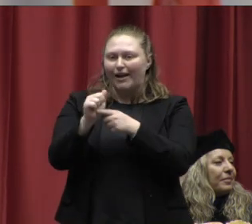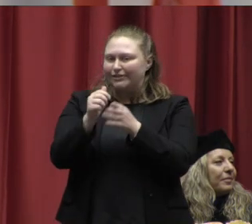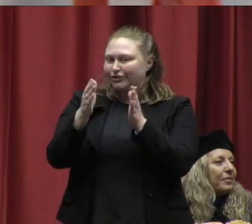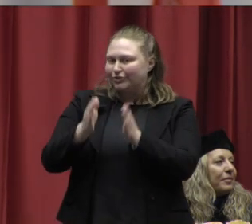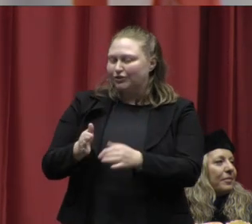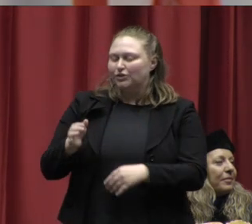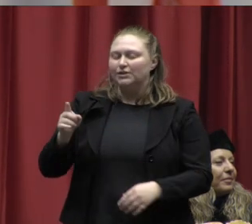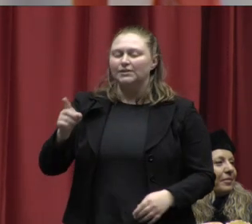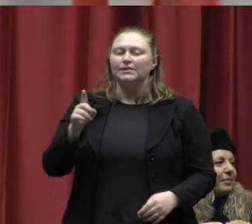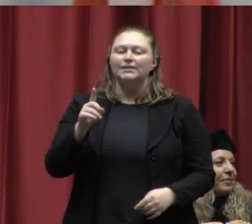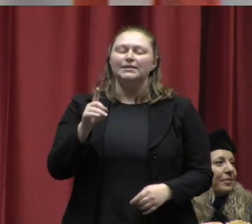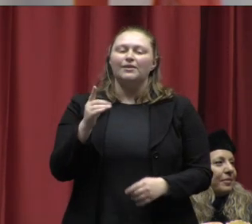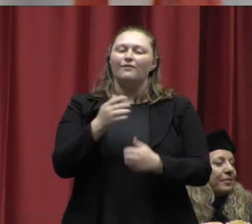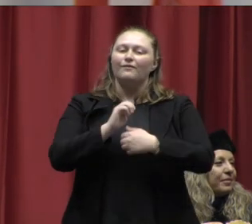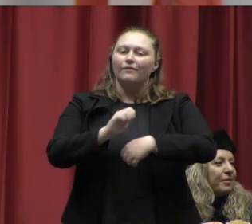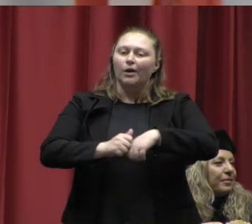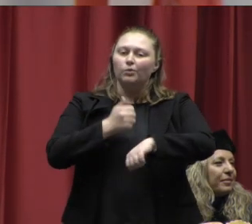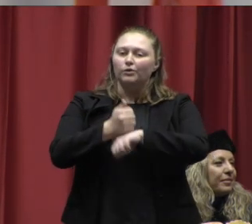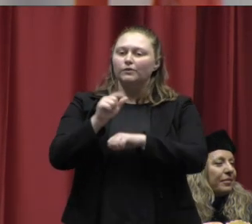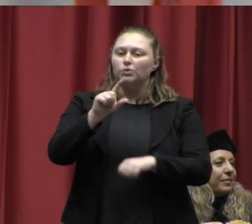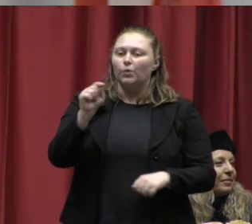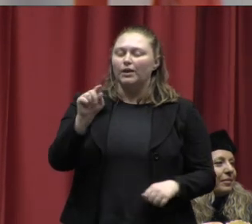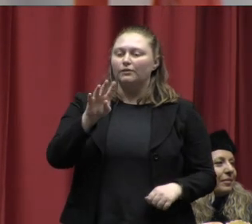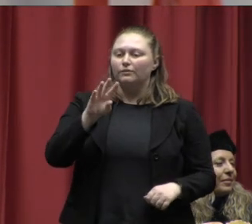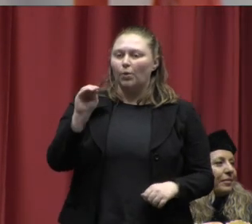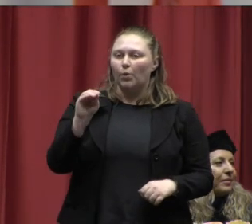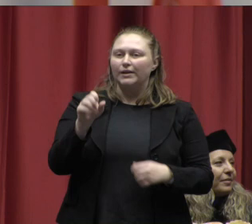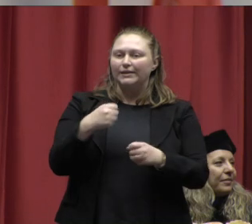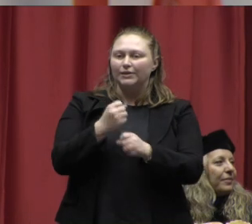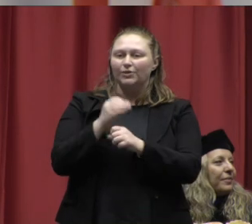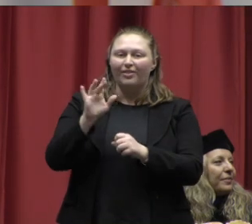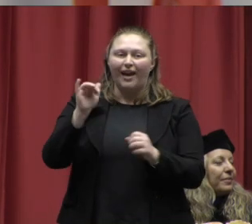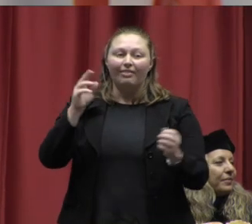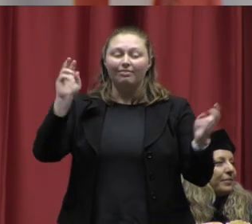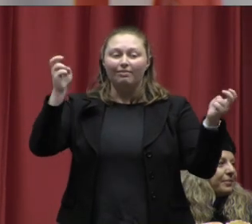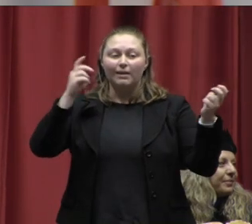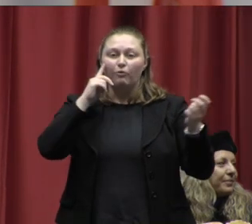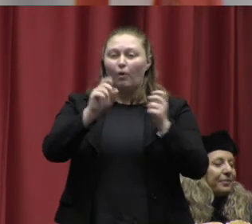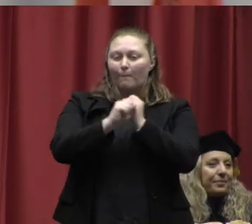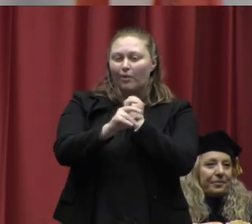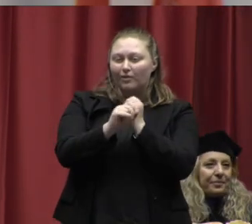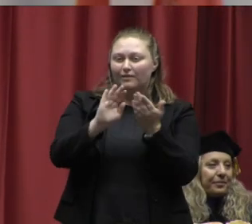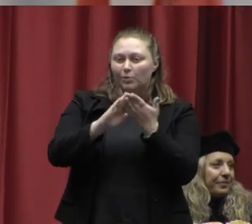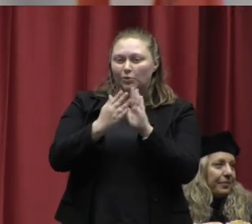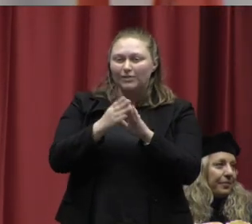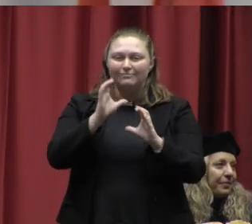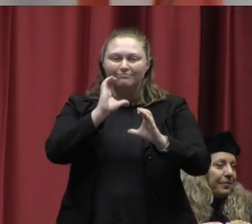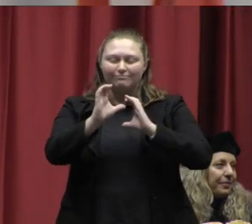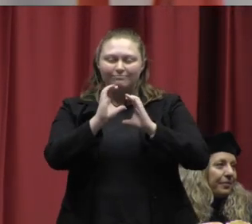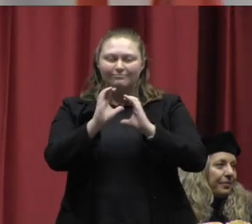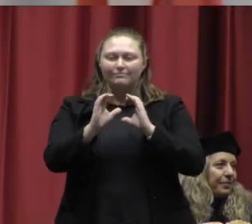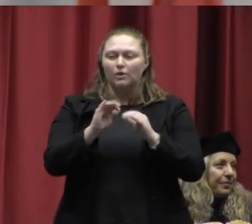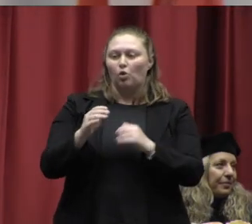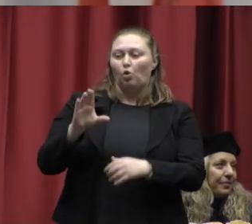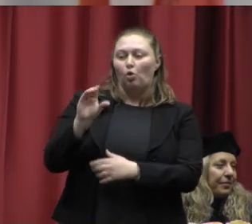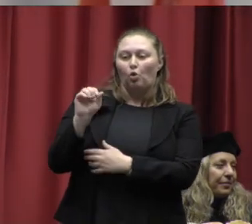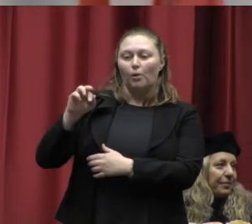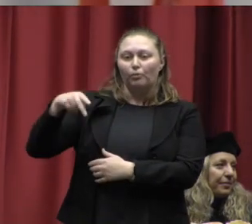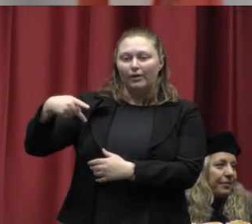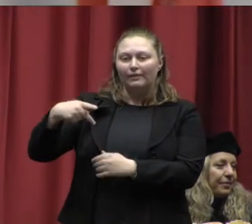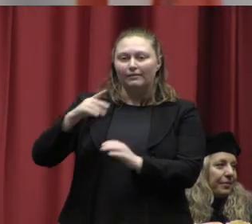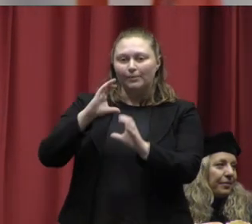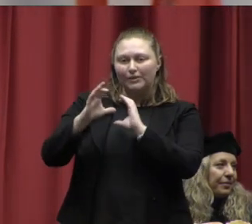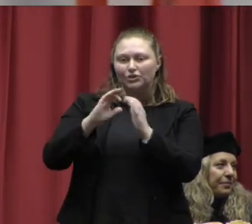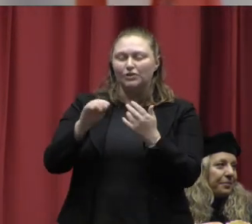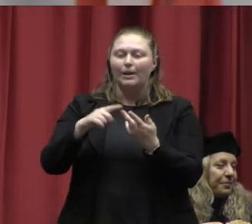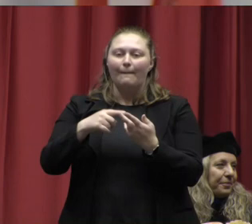As co-founder of 2540 Group, a company focused on marketing communications, corporate communications,